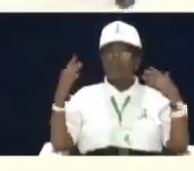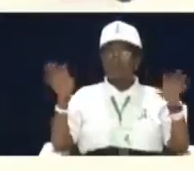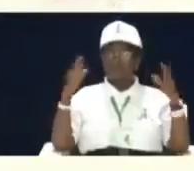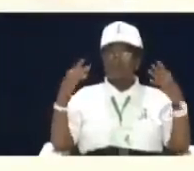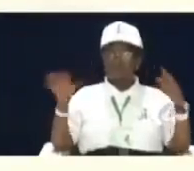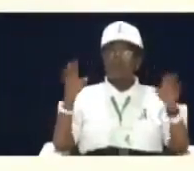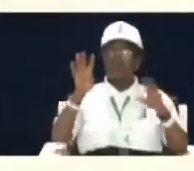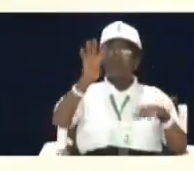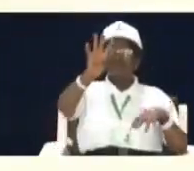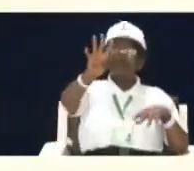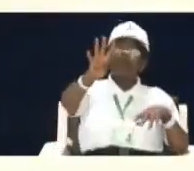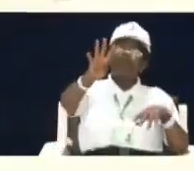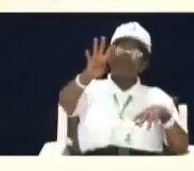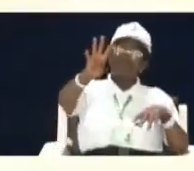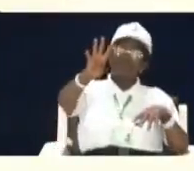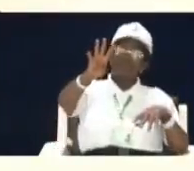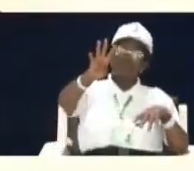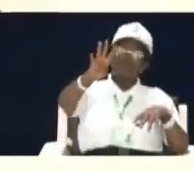4.